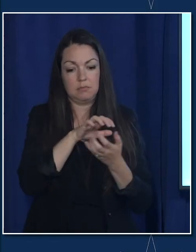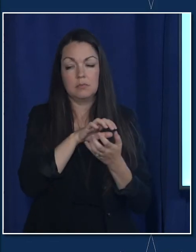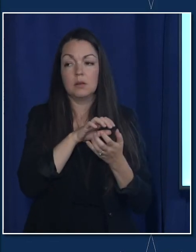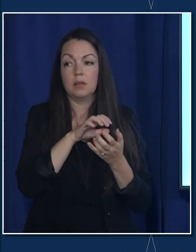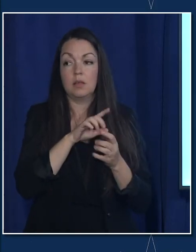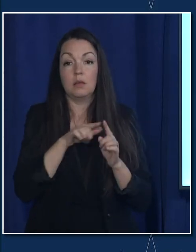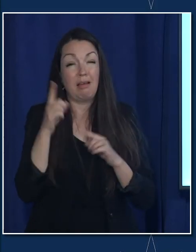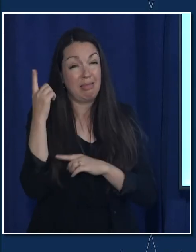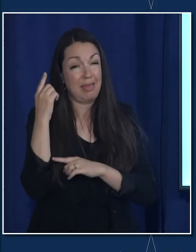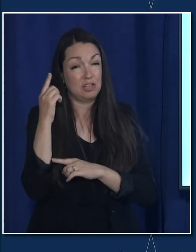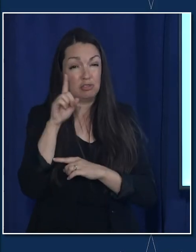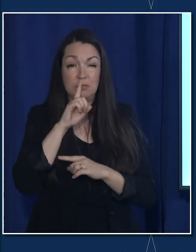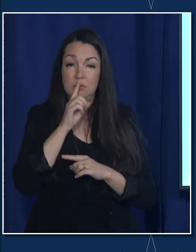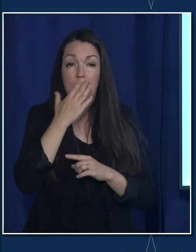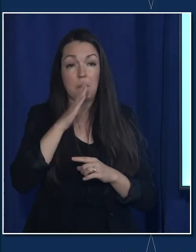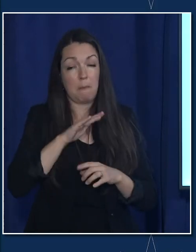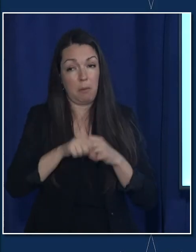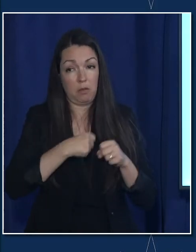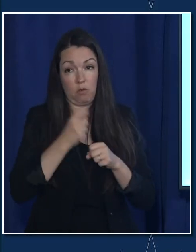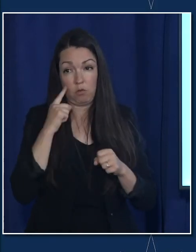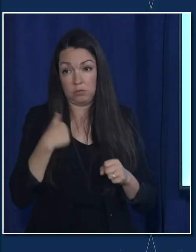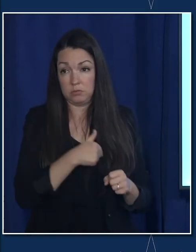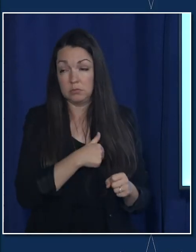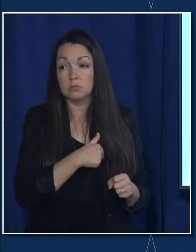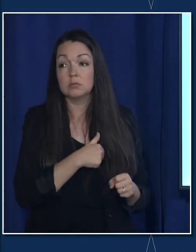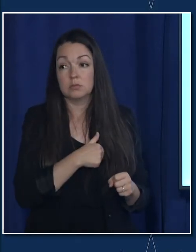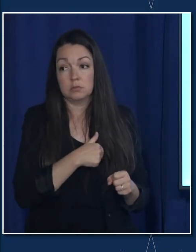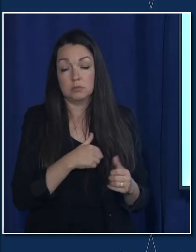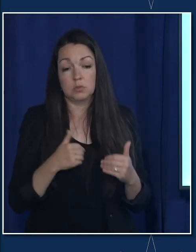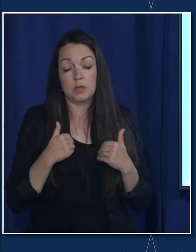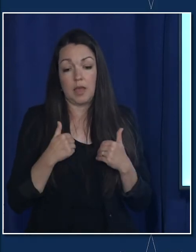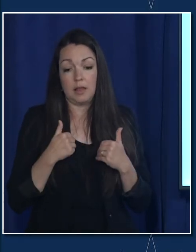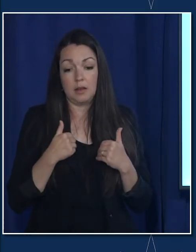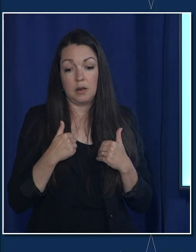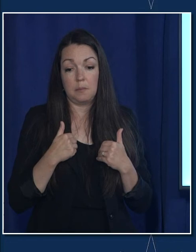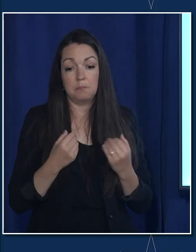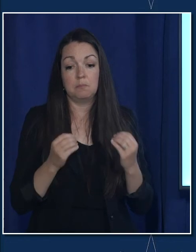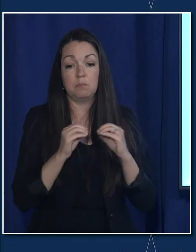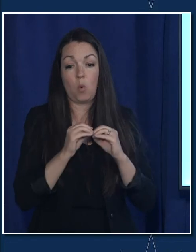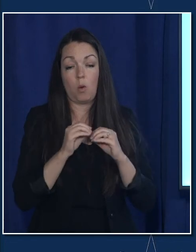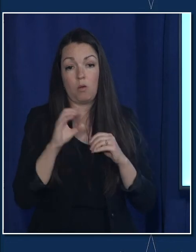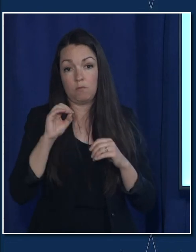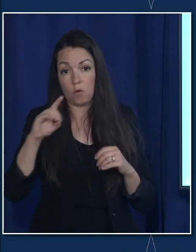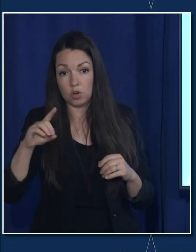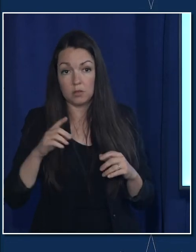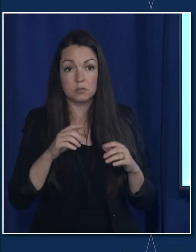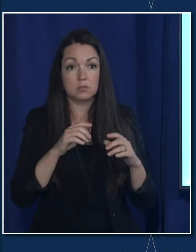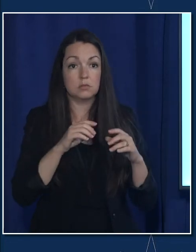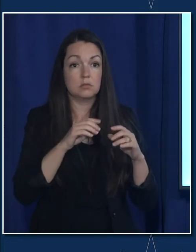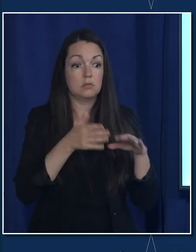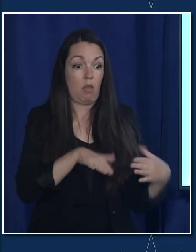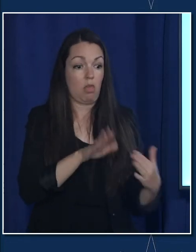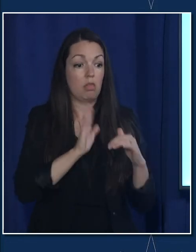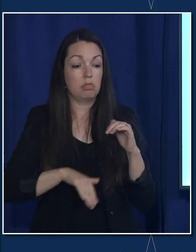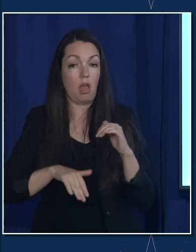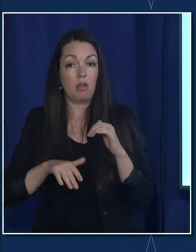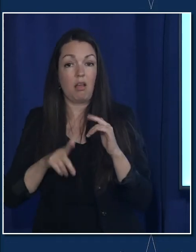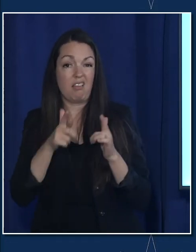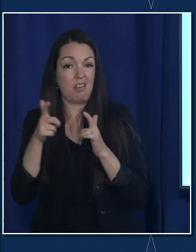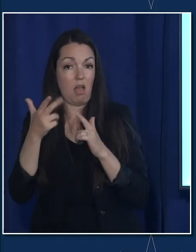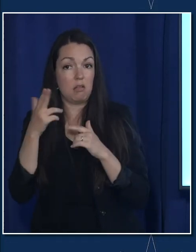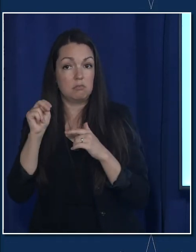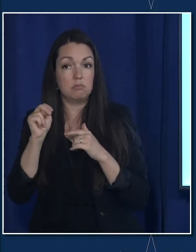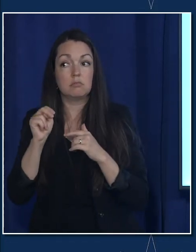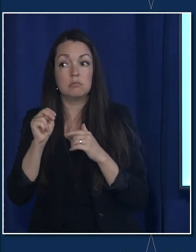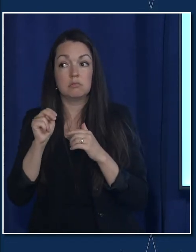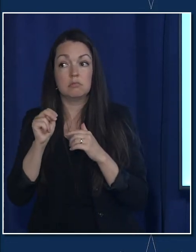last year was a very, very bad year for us. We had, more overdose deaths than we did homicides, gun-related homicides here